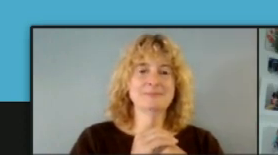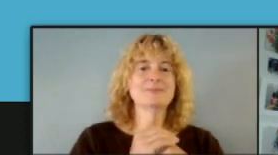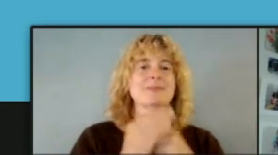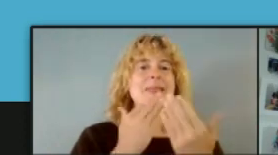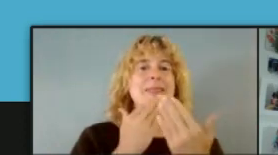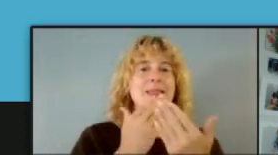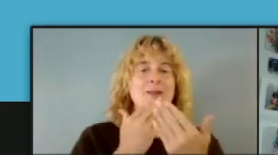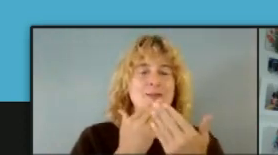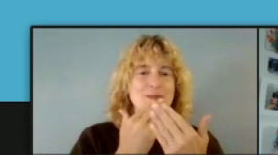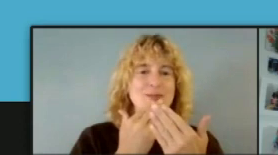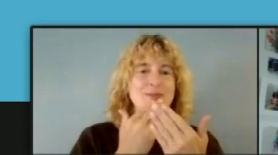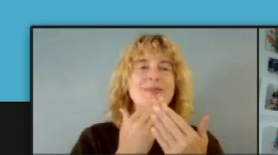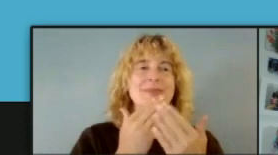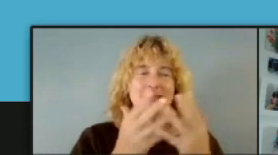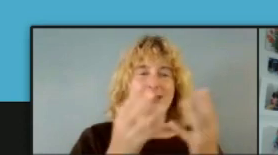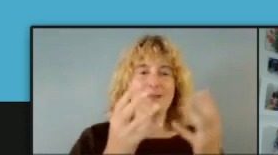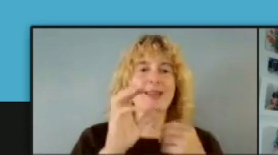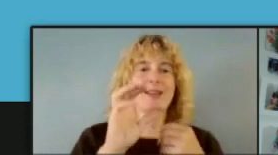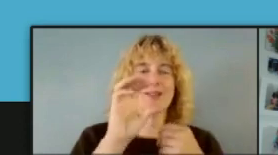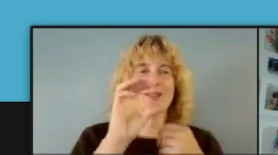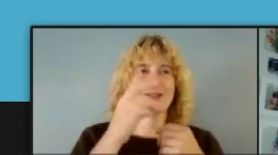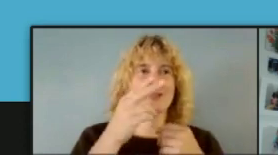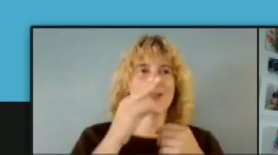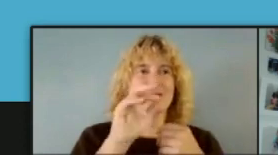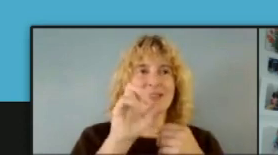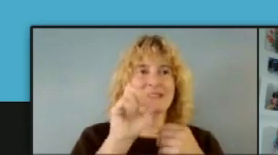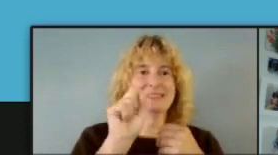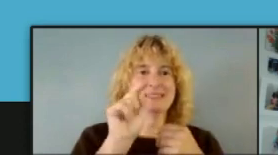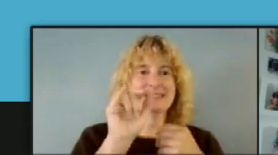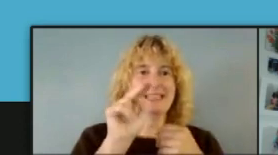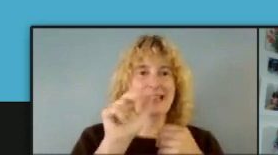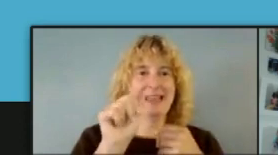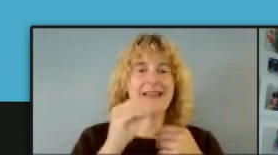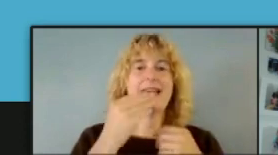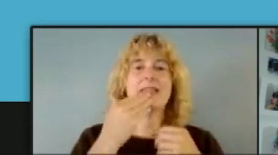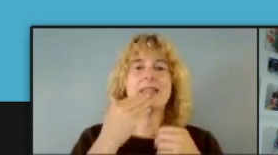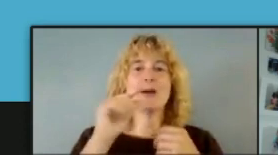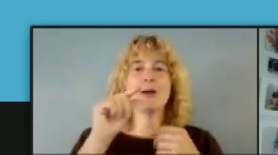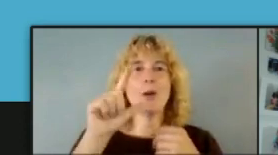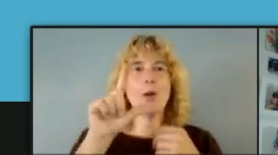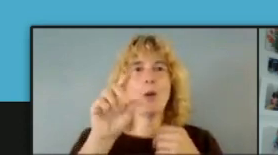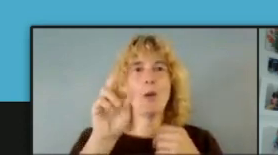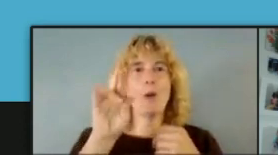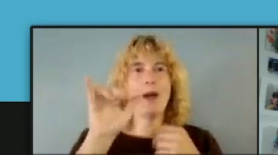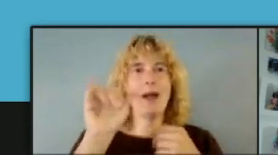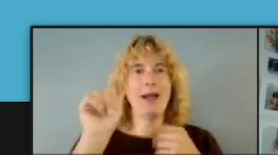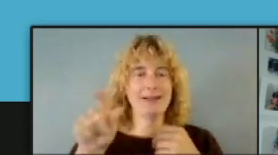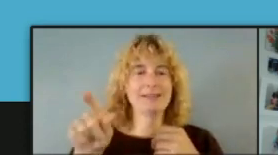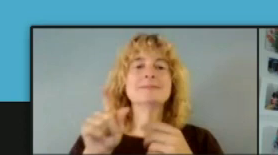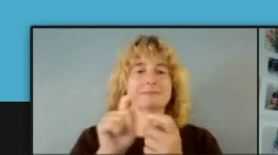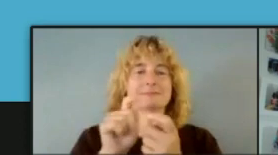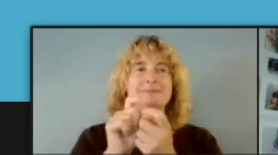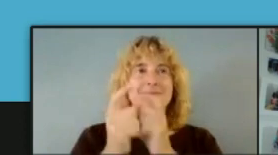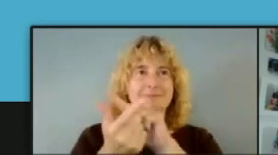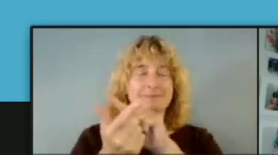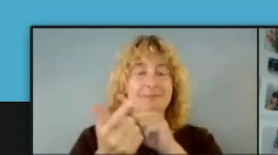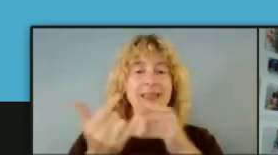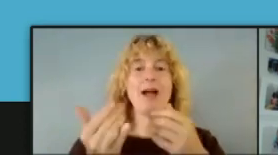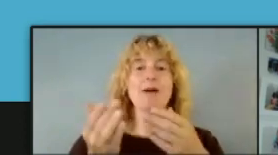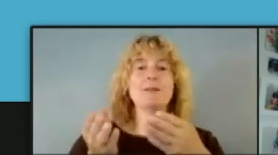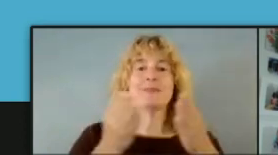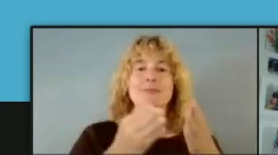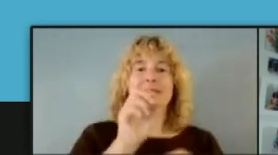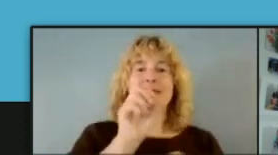Thank you so much, Christina, and thank you, Gloria, for translating for us today. Saeed, could you please share the phone number for